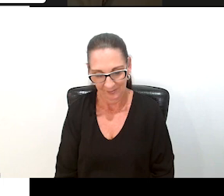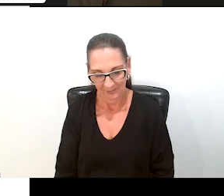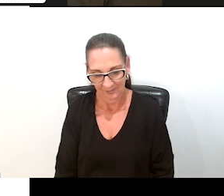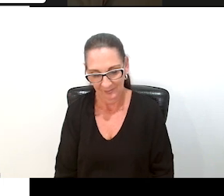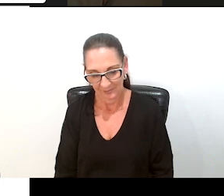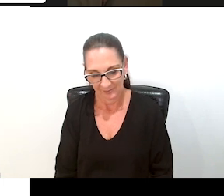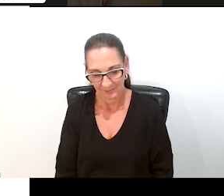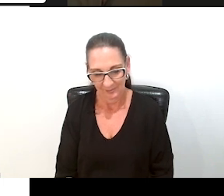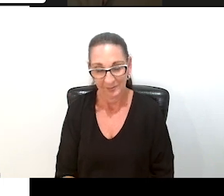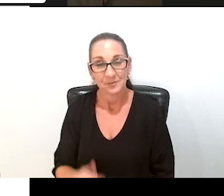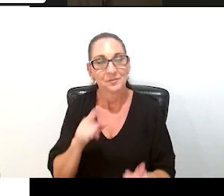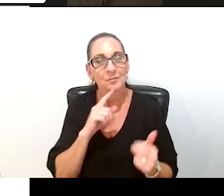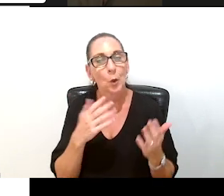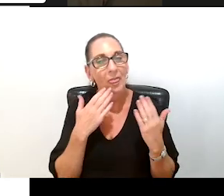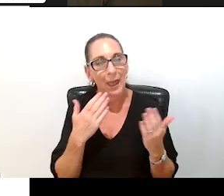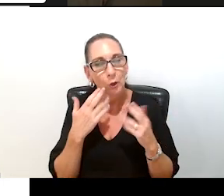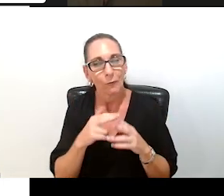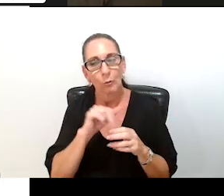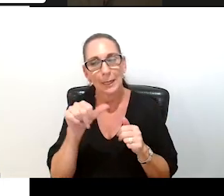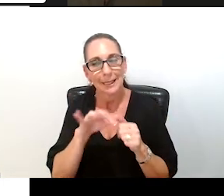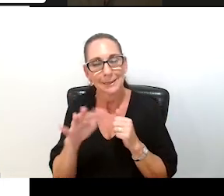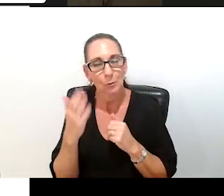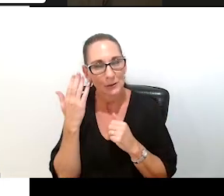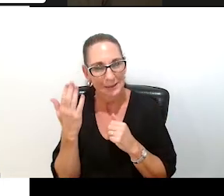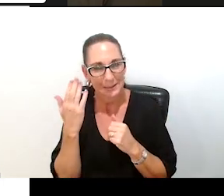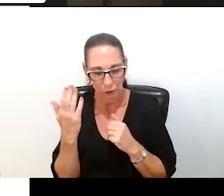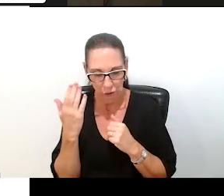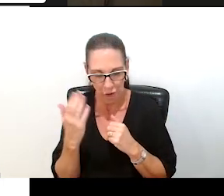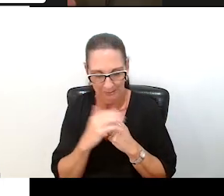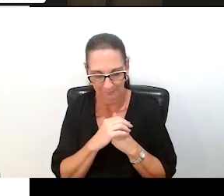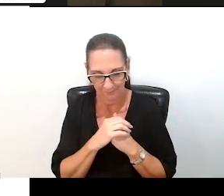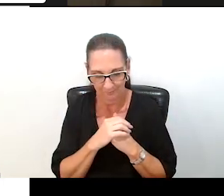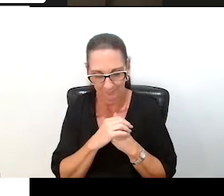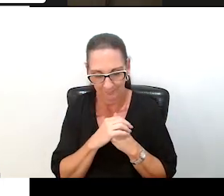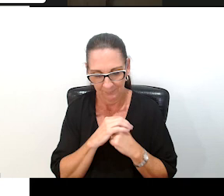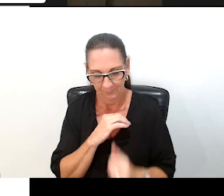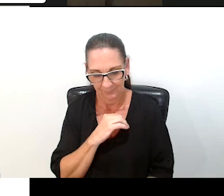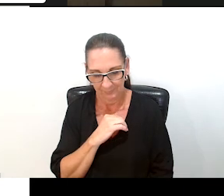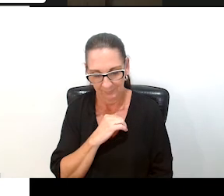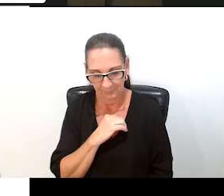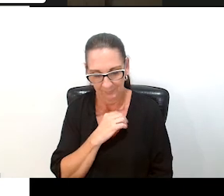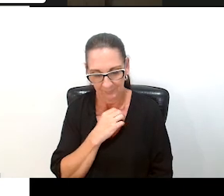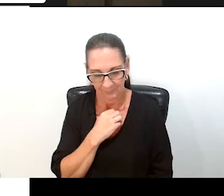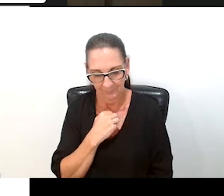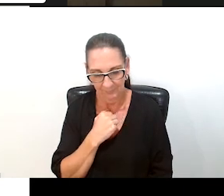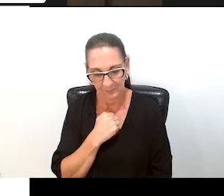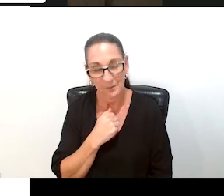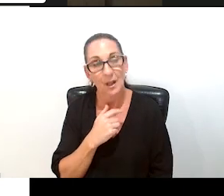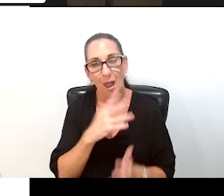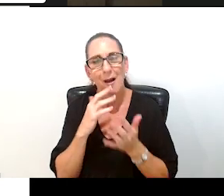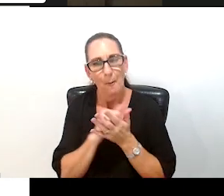And thank you, everyone. Thanks for the excellent presentations already. And apologies, I'm having a